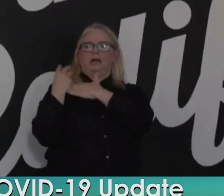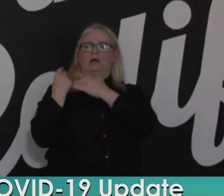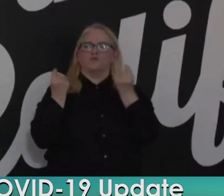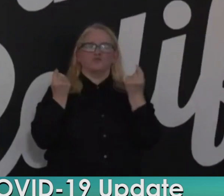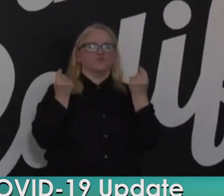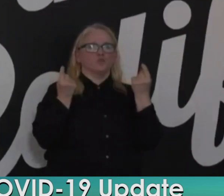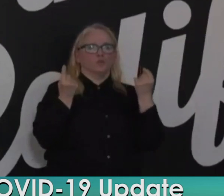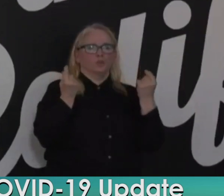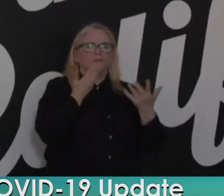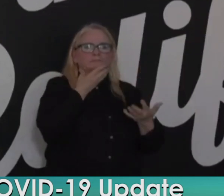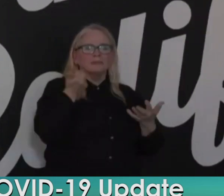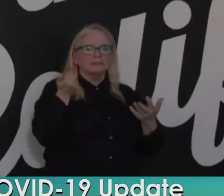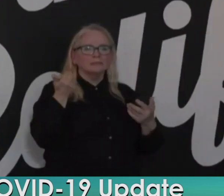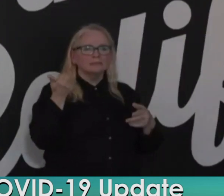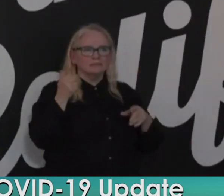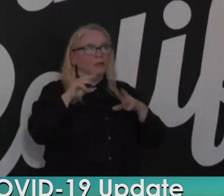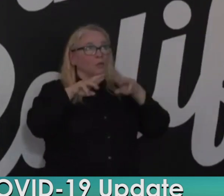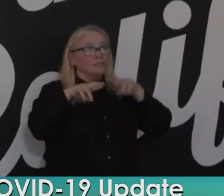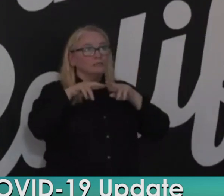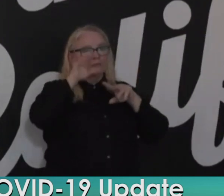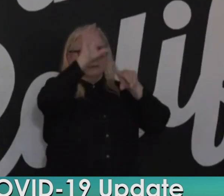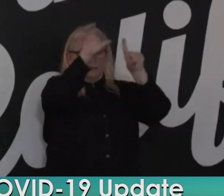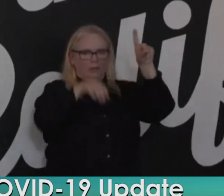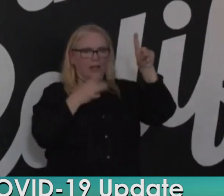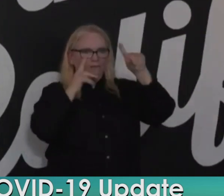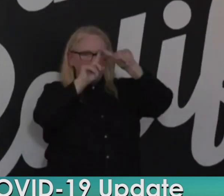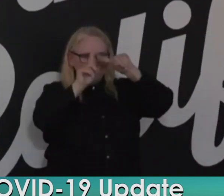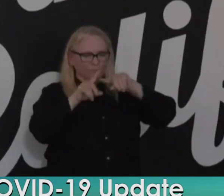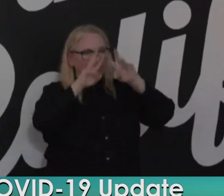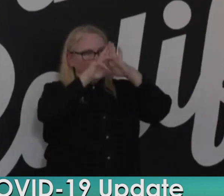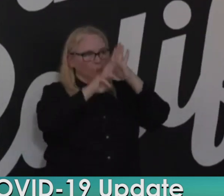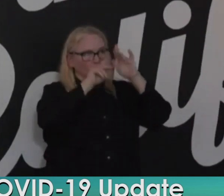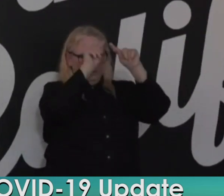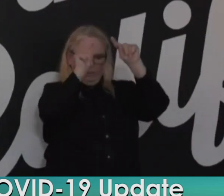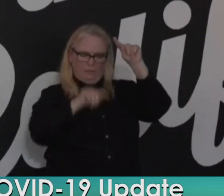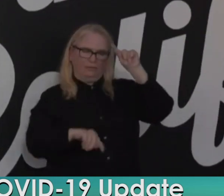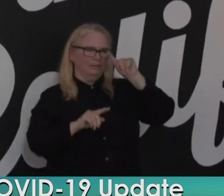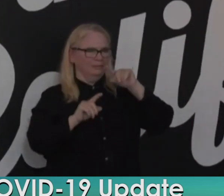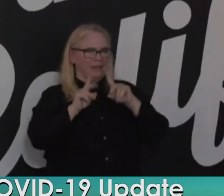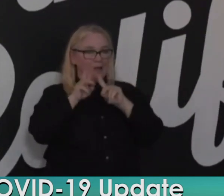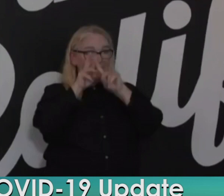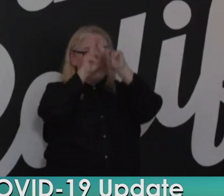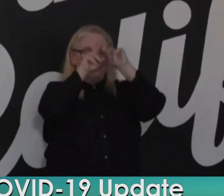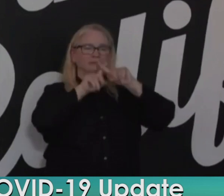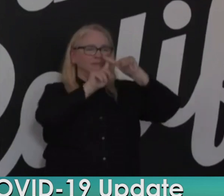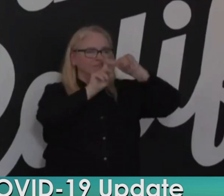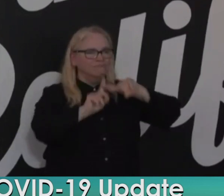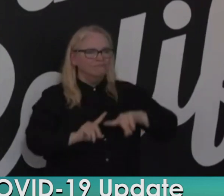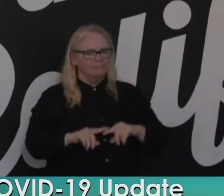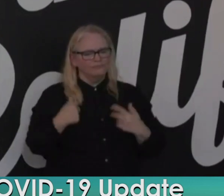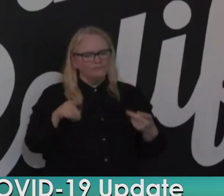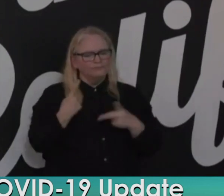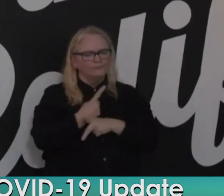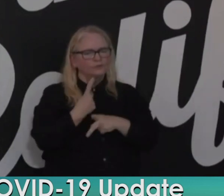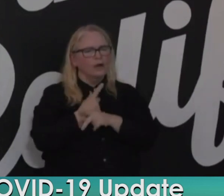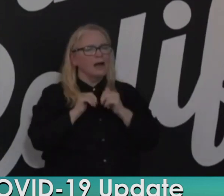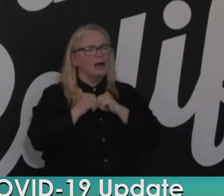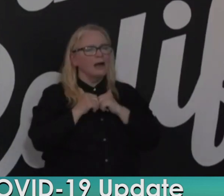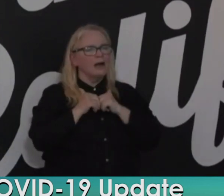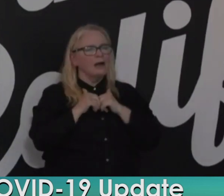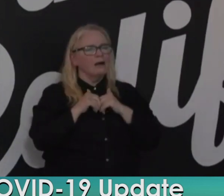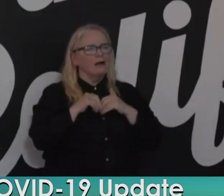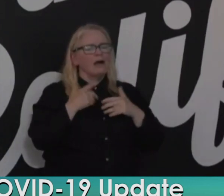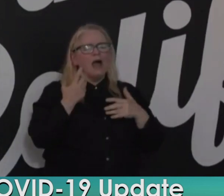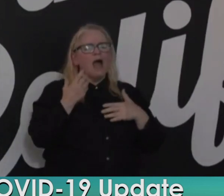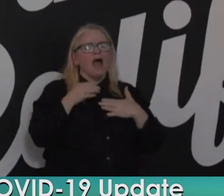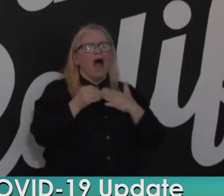sectorally and beginning to help us break down and work through some of the questions around guidance. I've been having a series